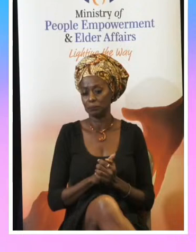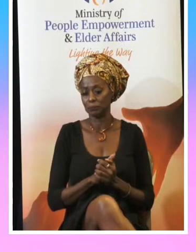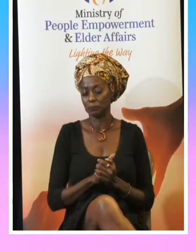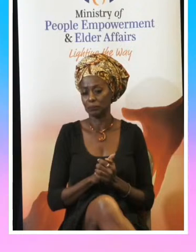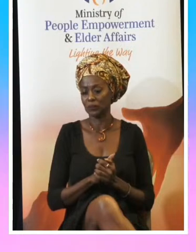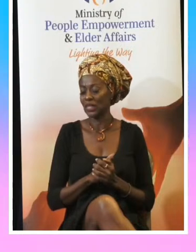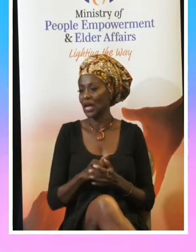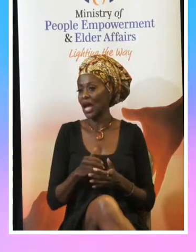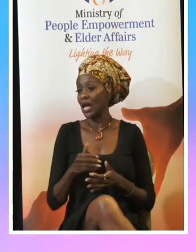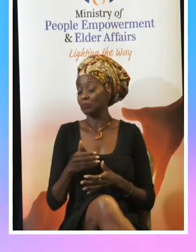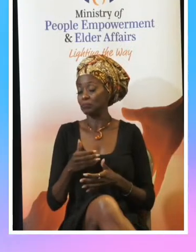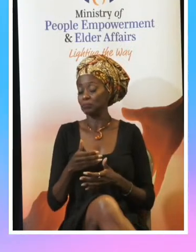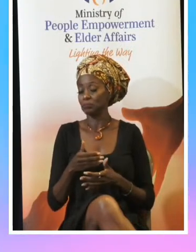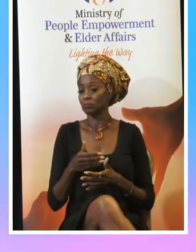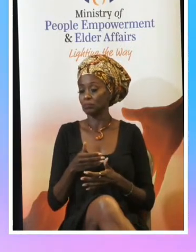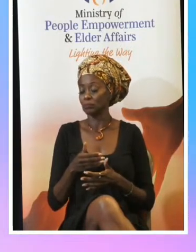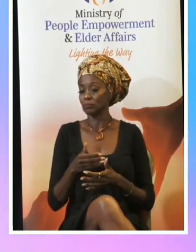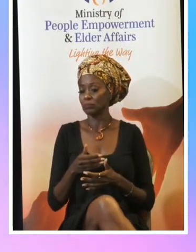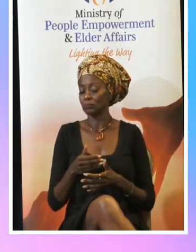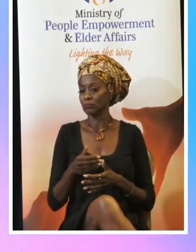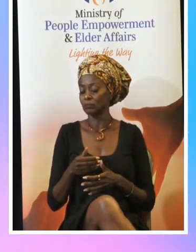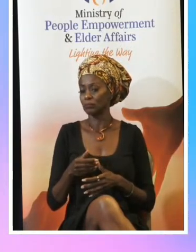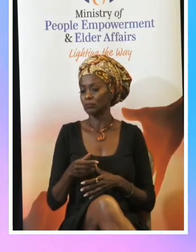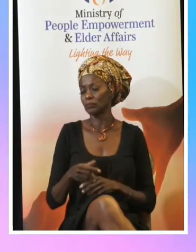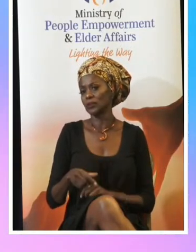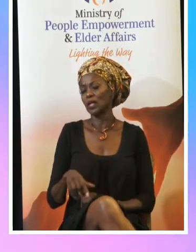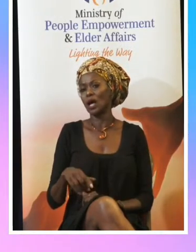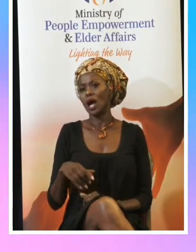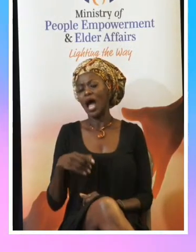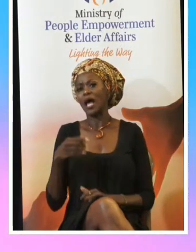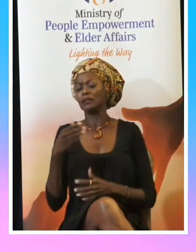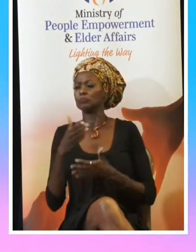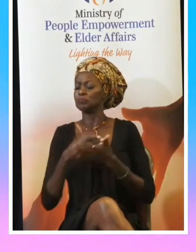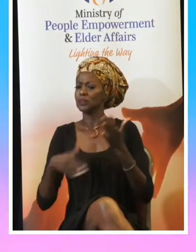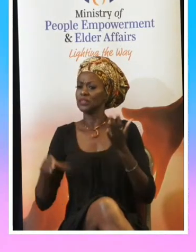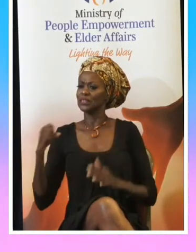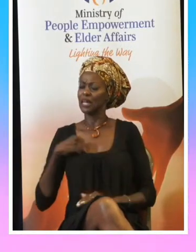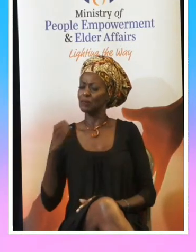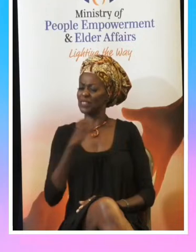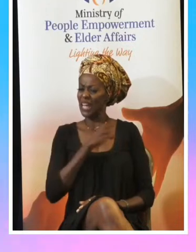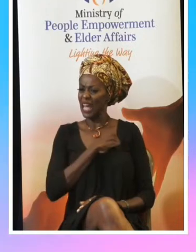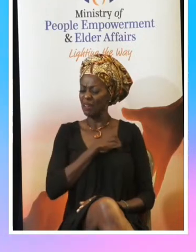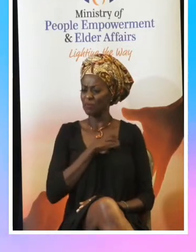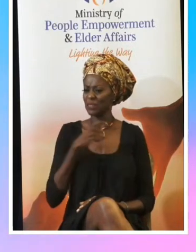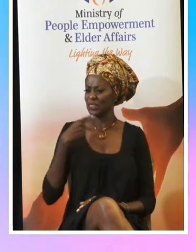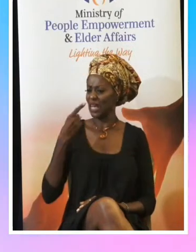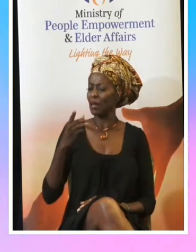some staff member of the school said to my parents, and I, perhaps y'all should build a desk.